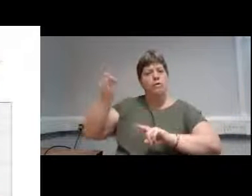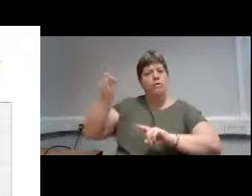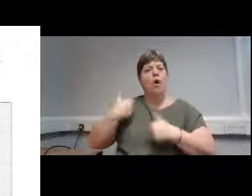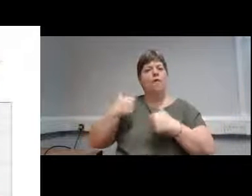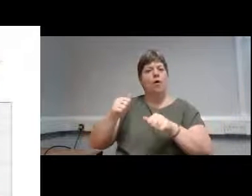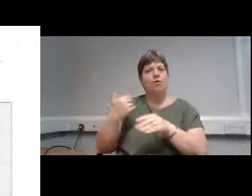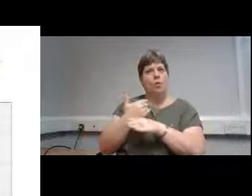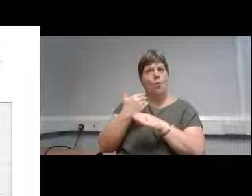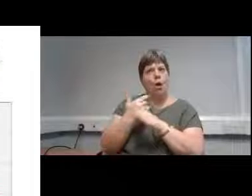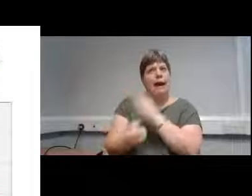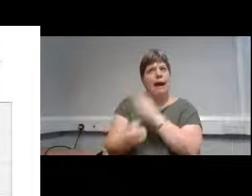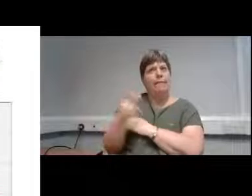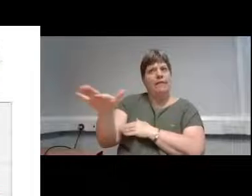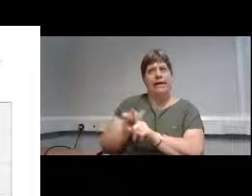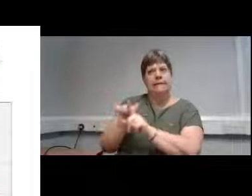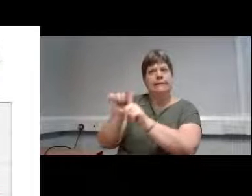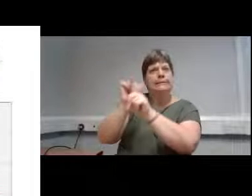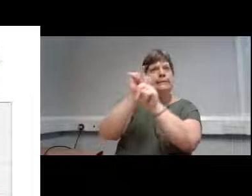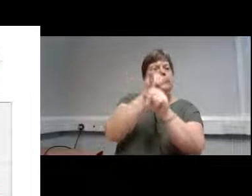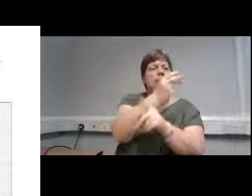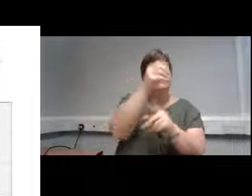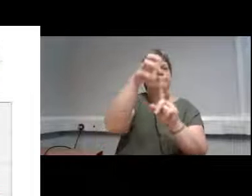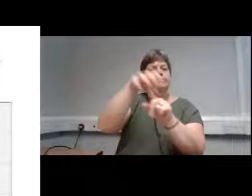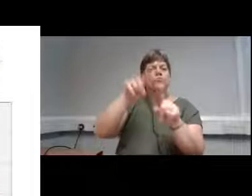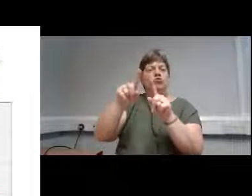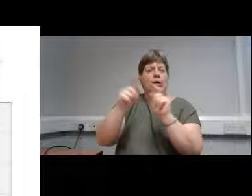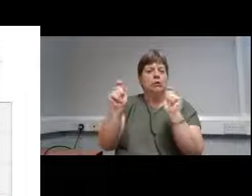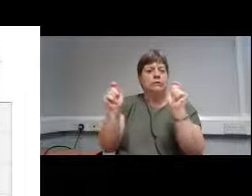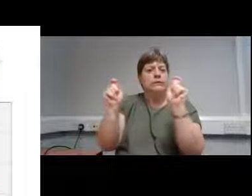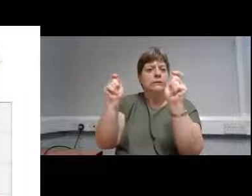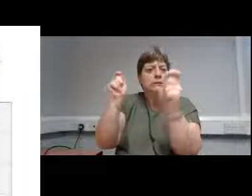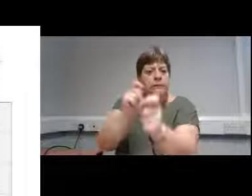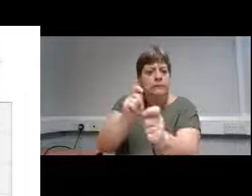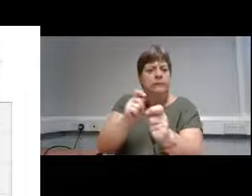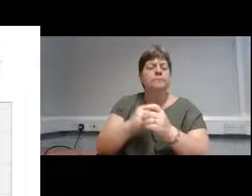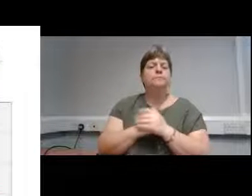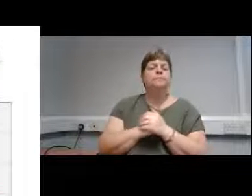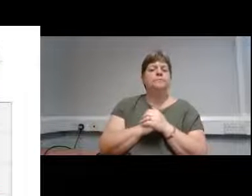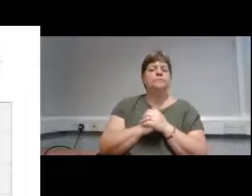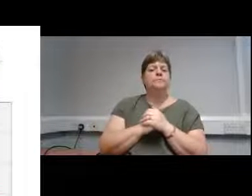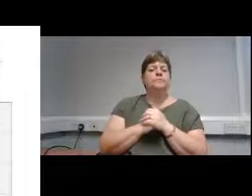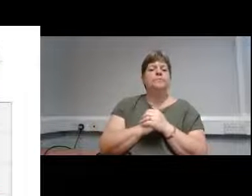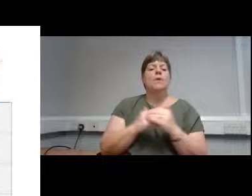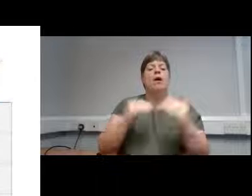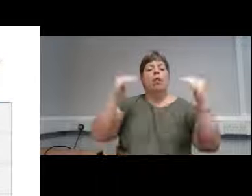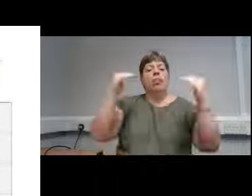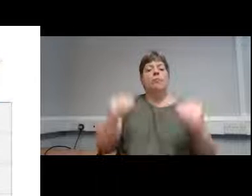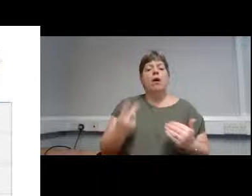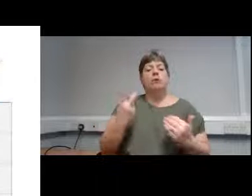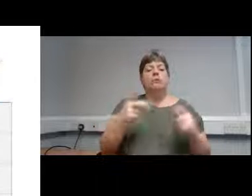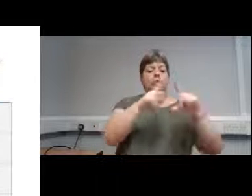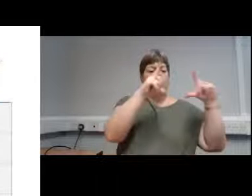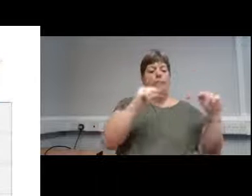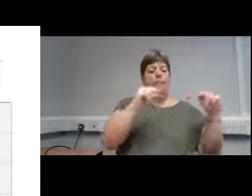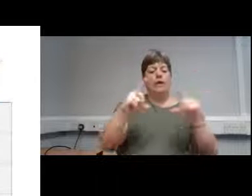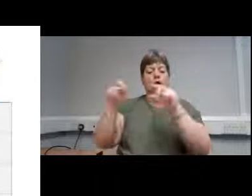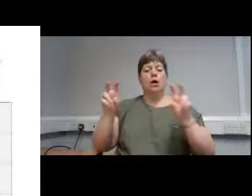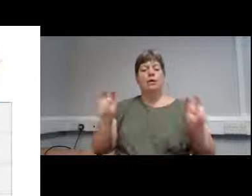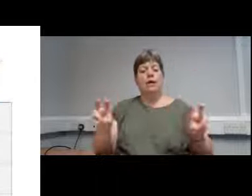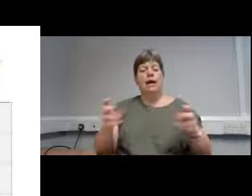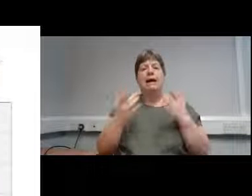going on with practices to make change and to drive that. The bottom two graphs just show